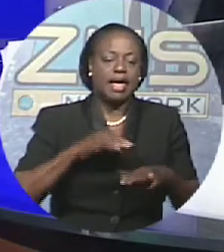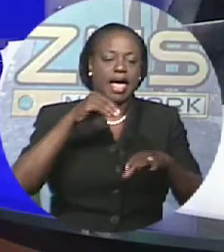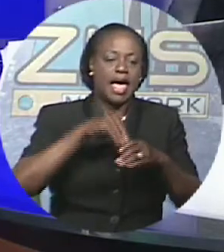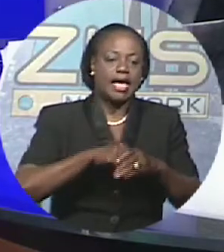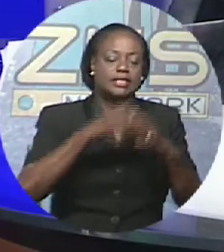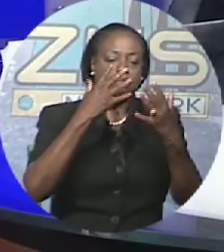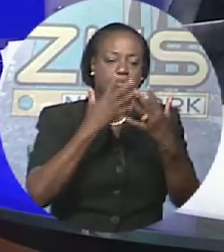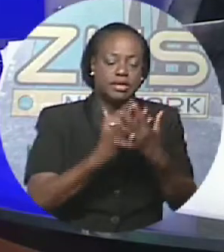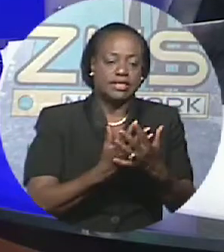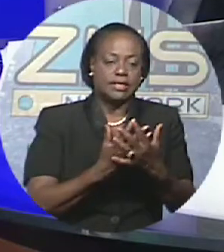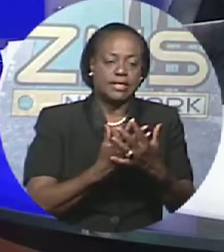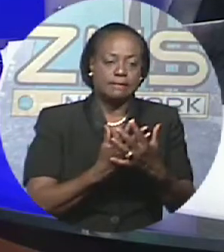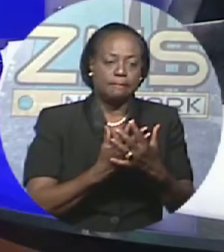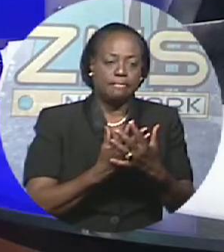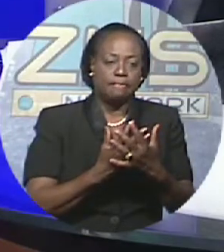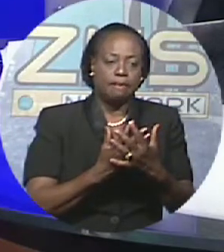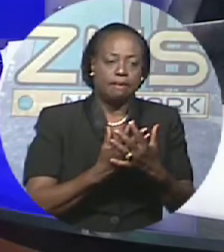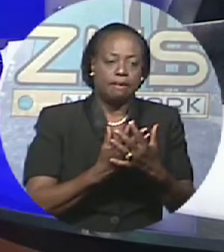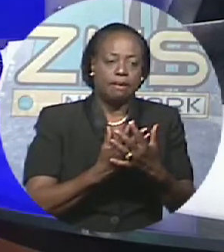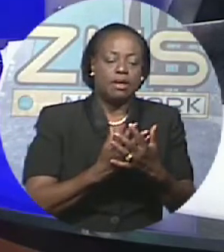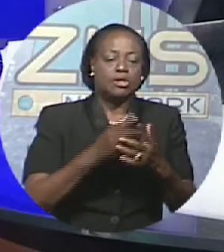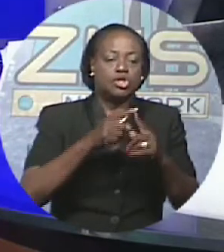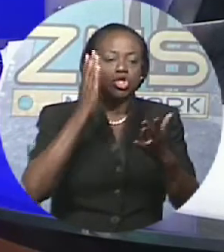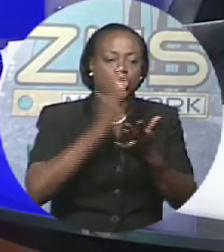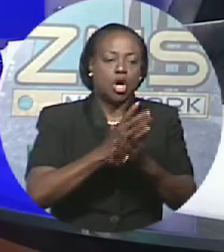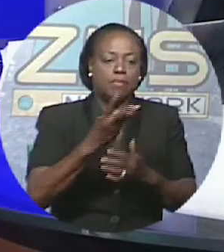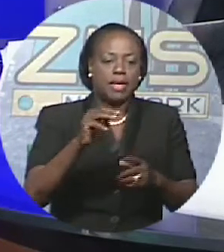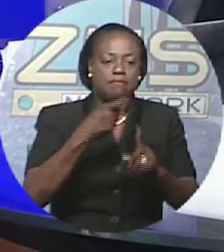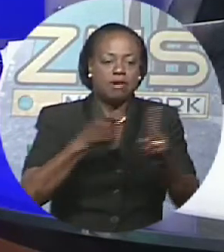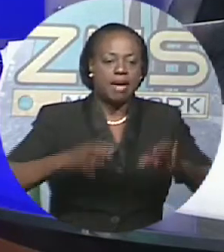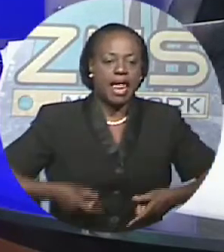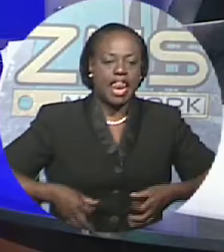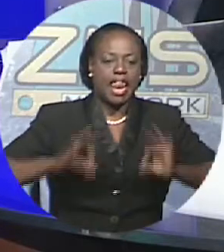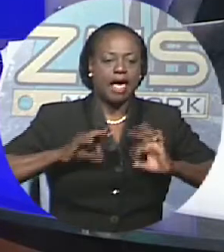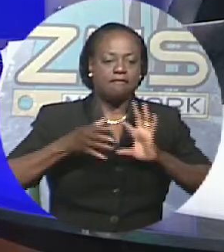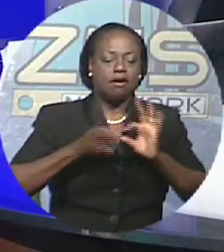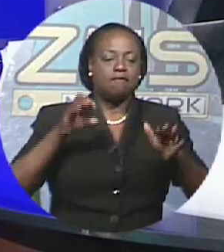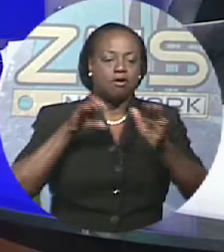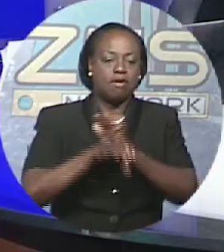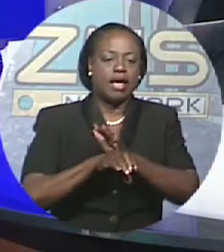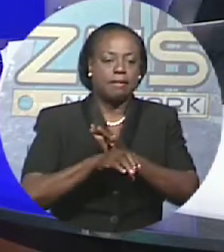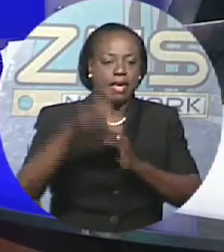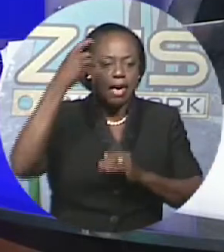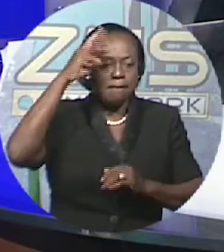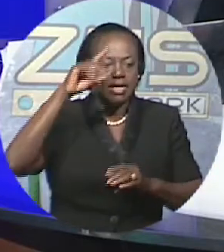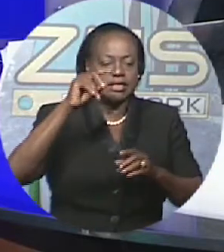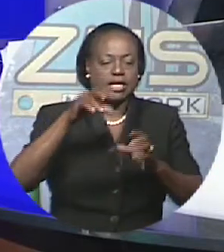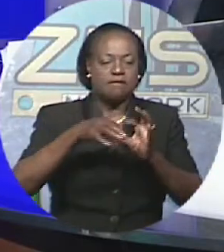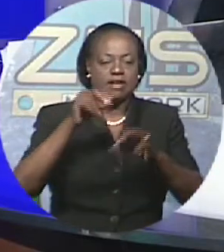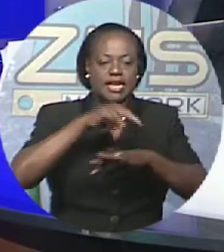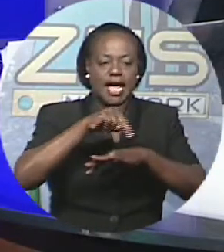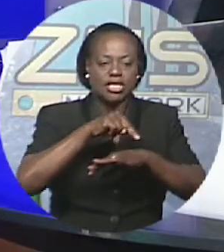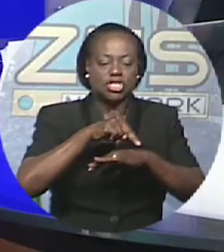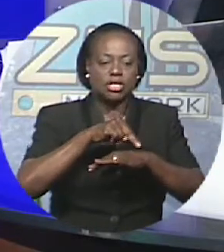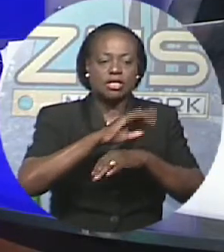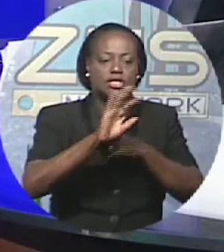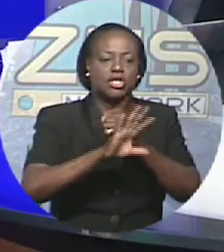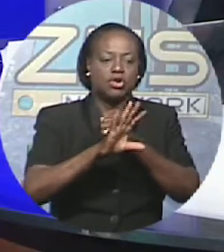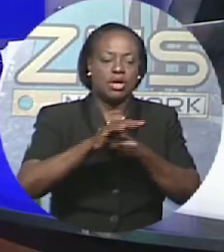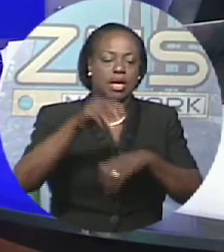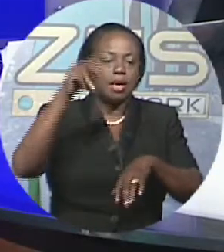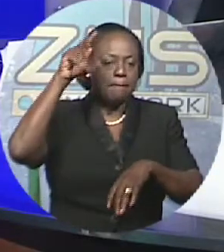is publicly owned. With this significant change, Alkita maintains they are looking to do just that. Implementation of the electronic